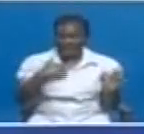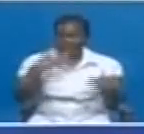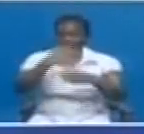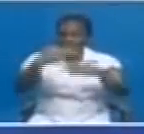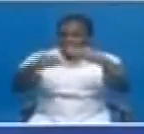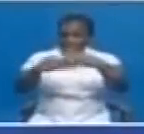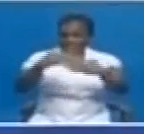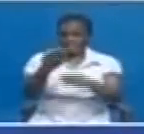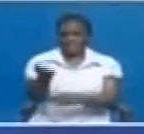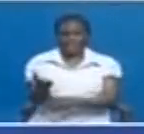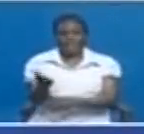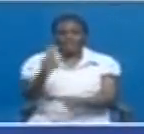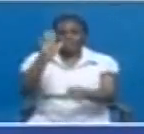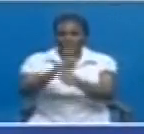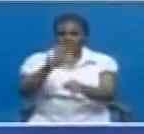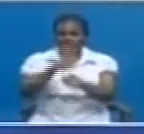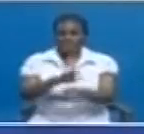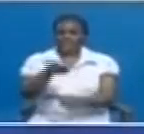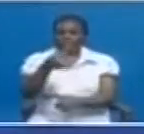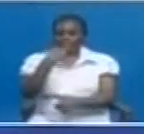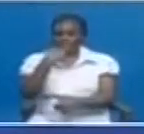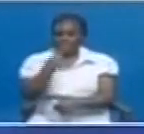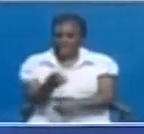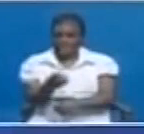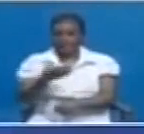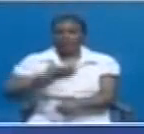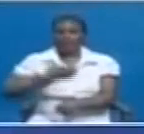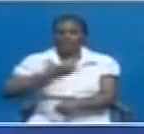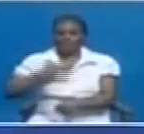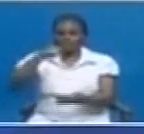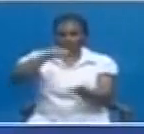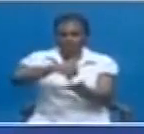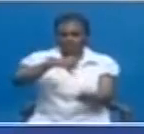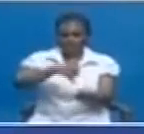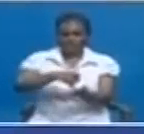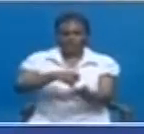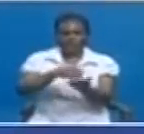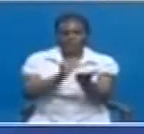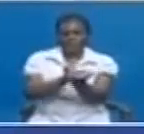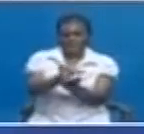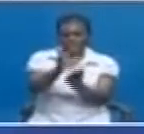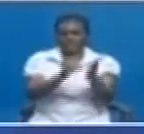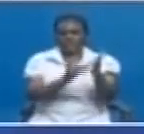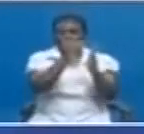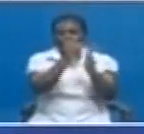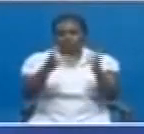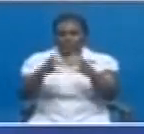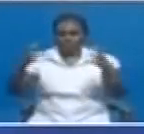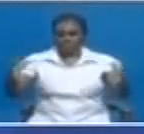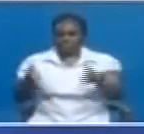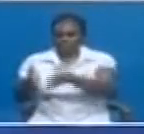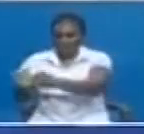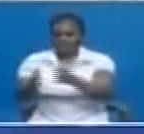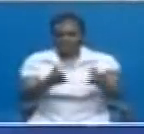a private person. Many benefits accrue to authentic land ownership, which include accessing funds for development and expansion of